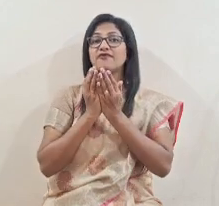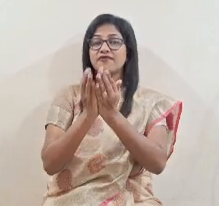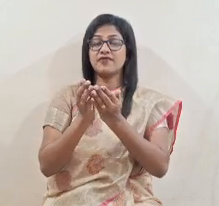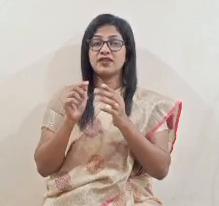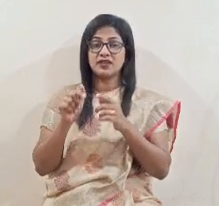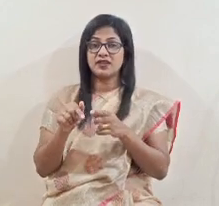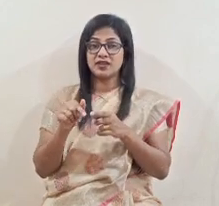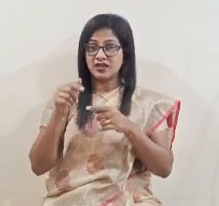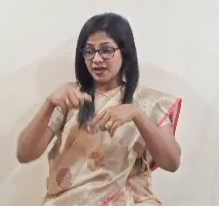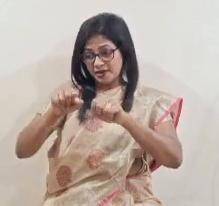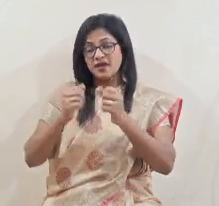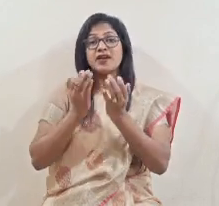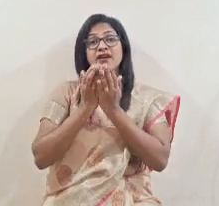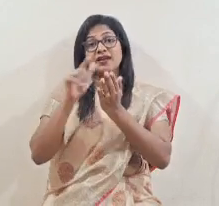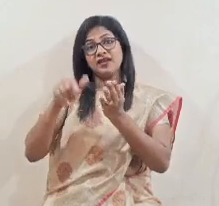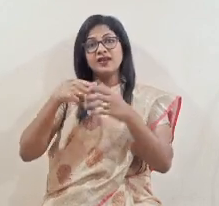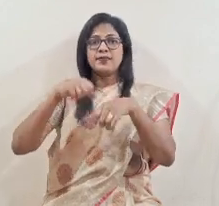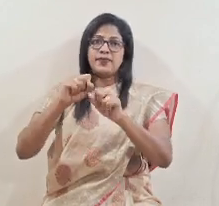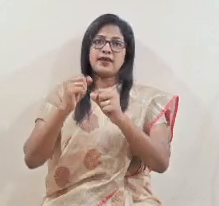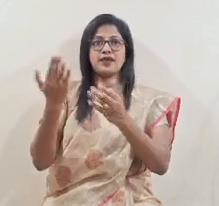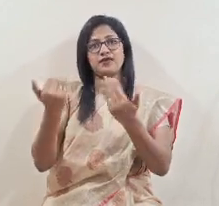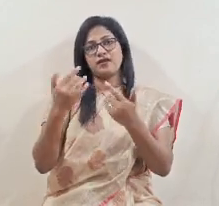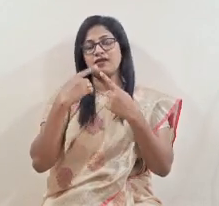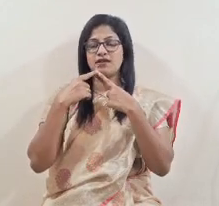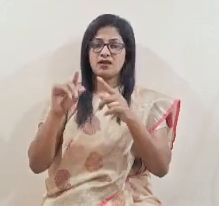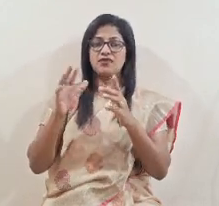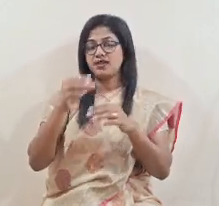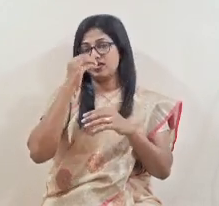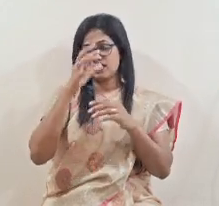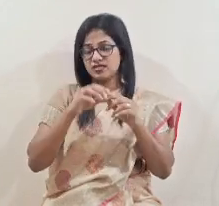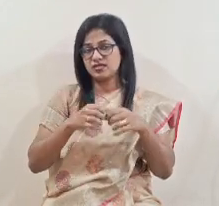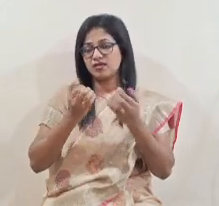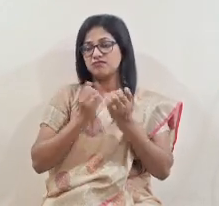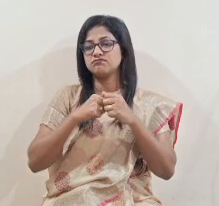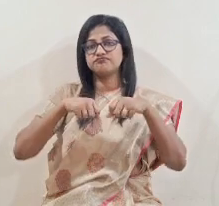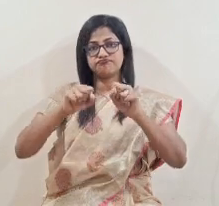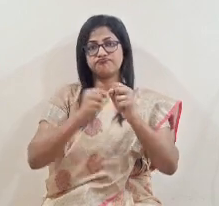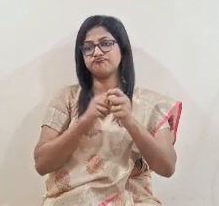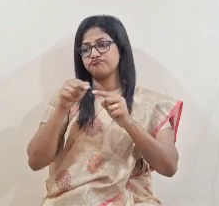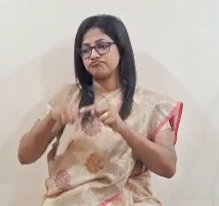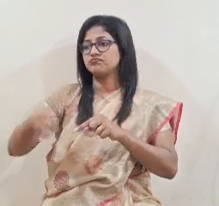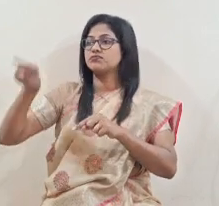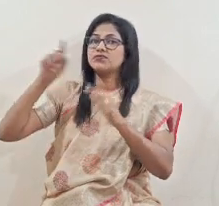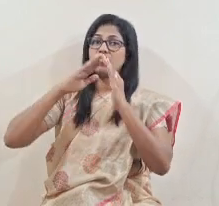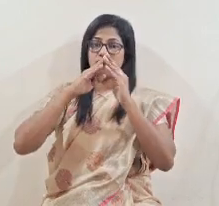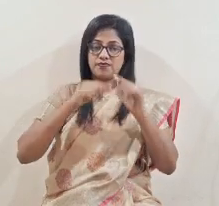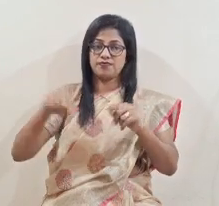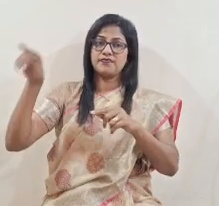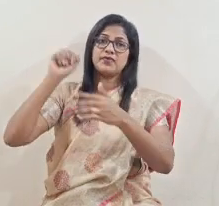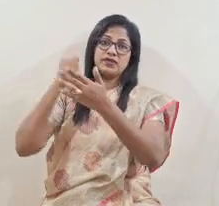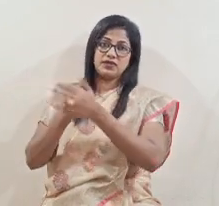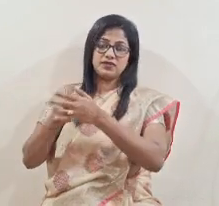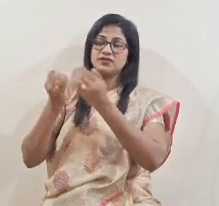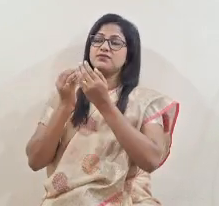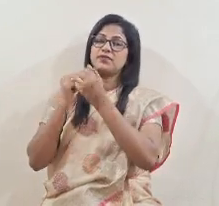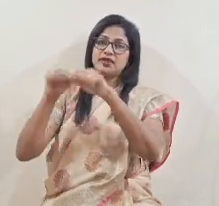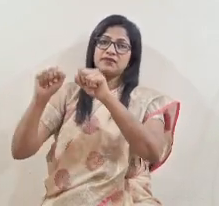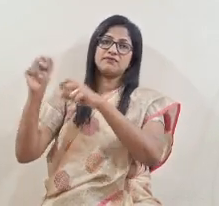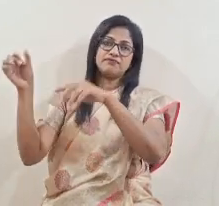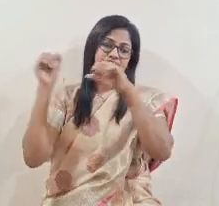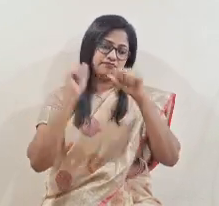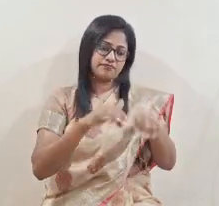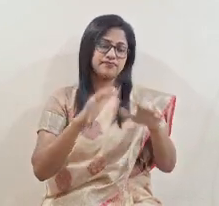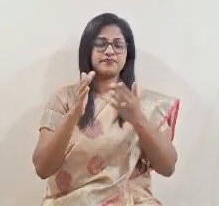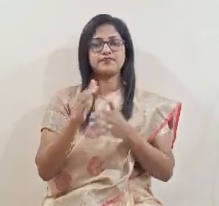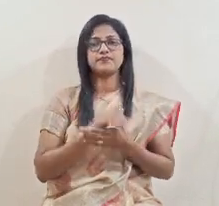allows 2-wheelers inside the ferry, and so it becomes easier for them to travel from their home till the destination.